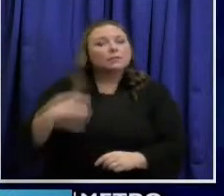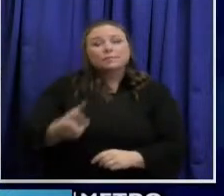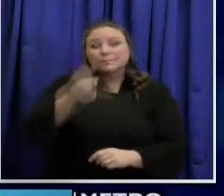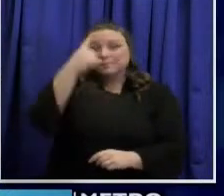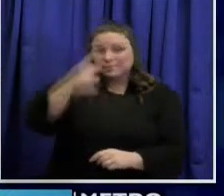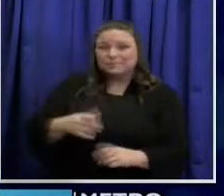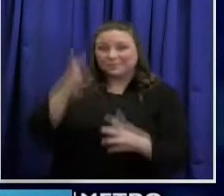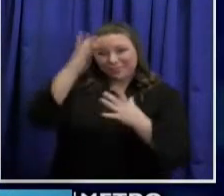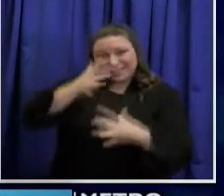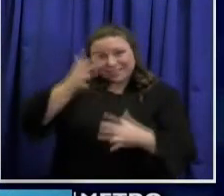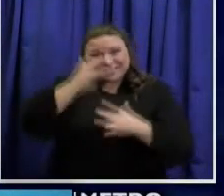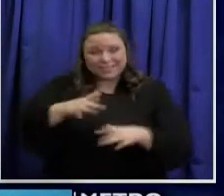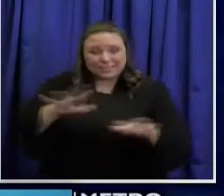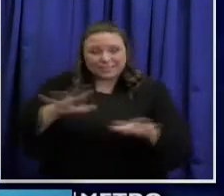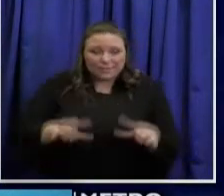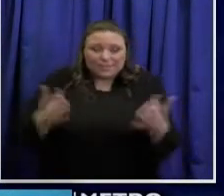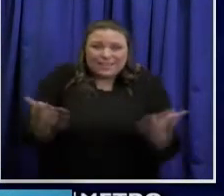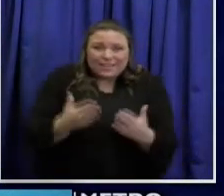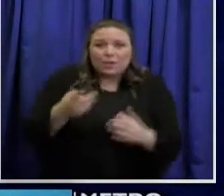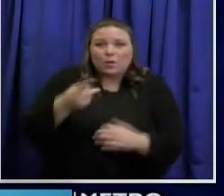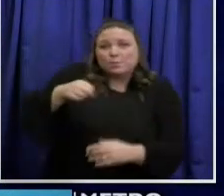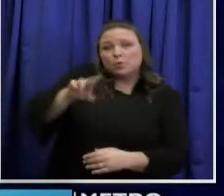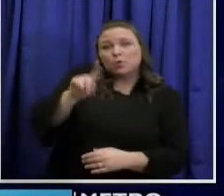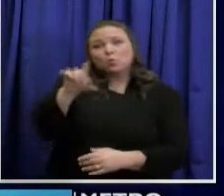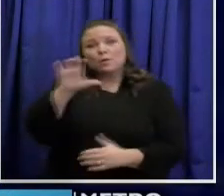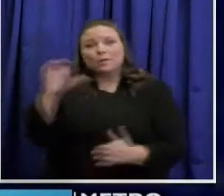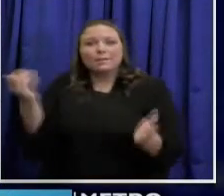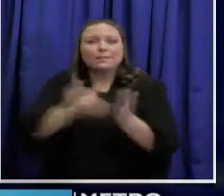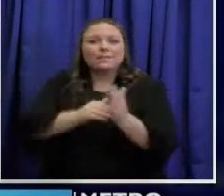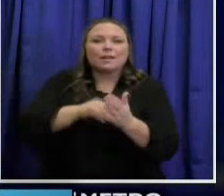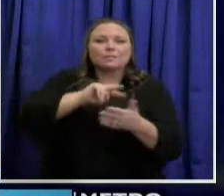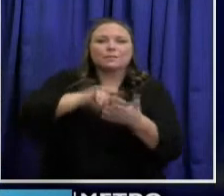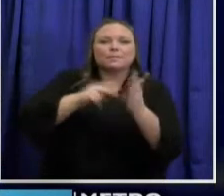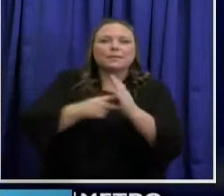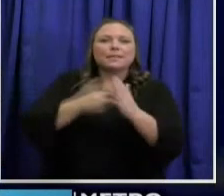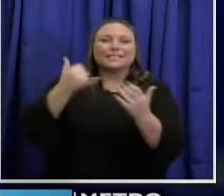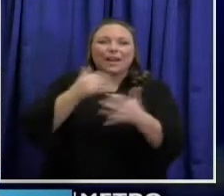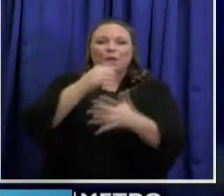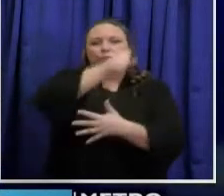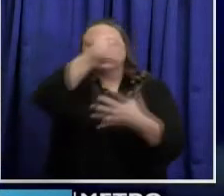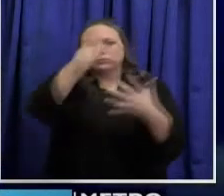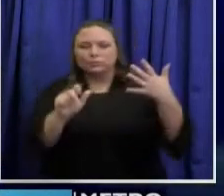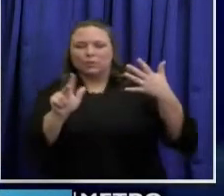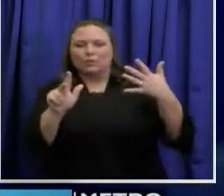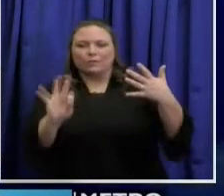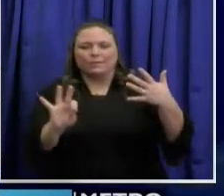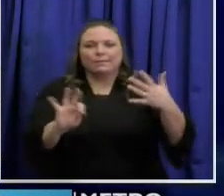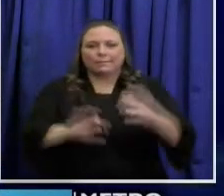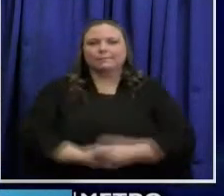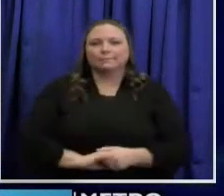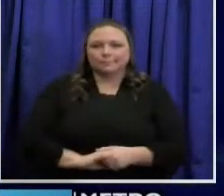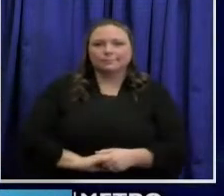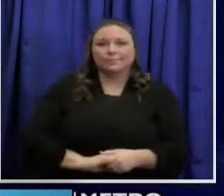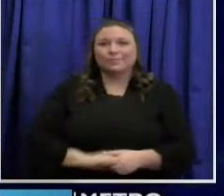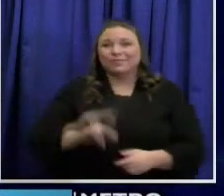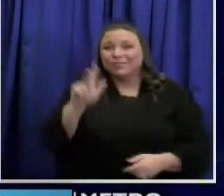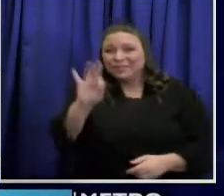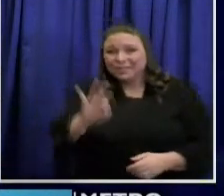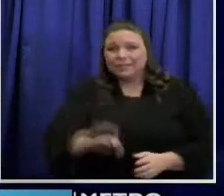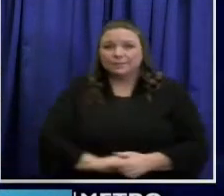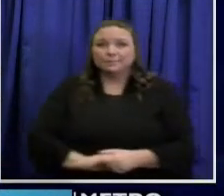the disease activity in Davidson County per 100,000 makes us the 39th worst county in our state.